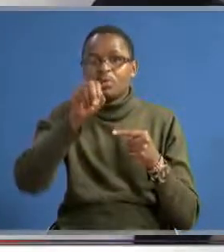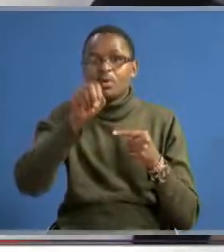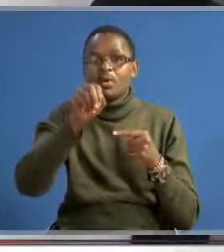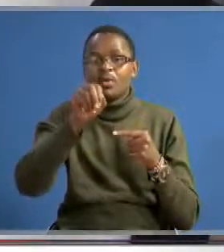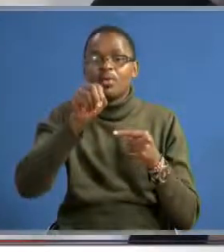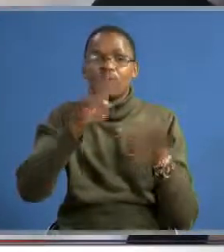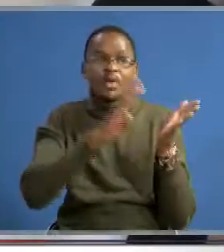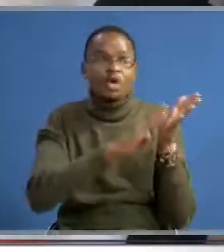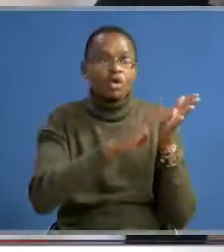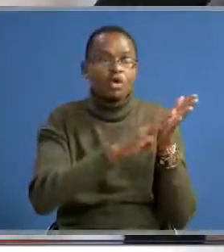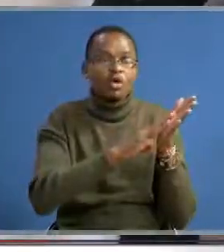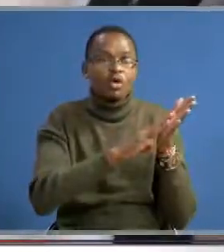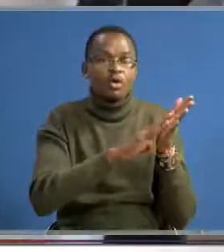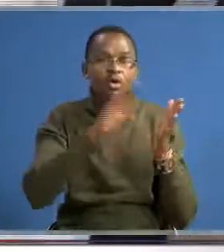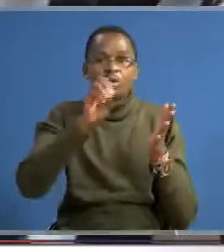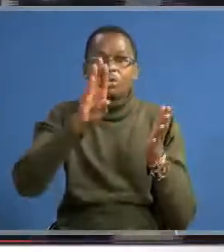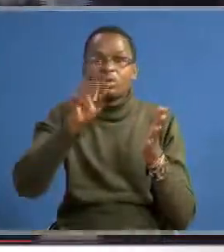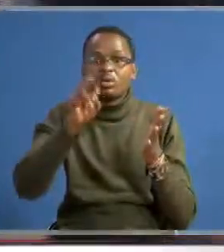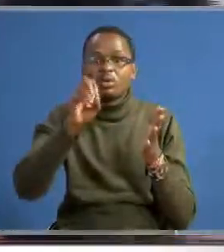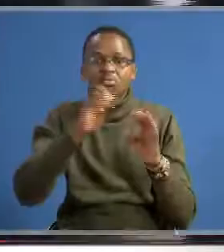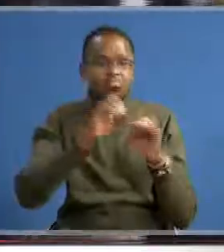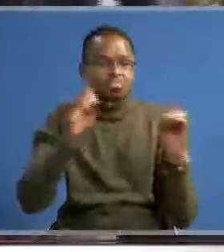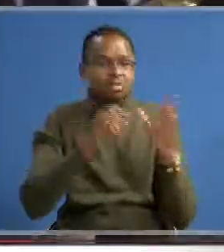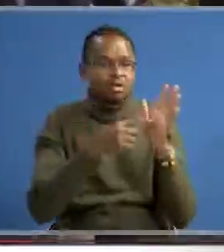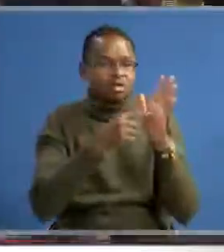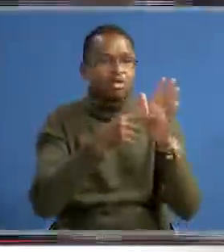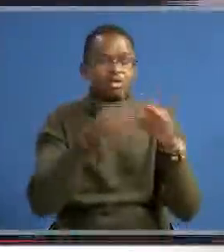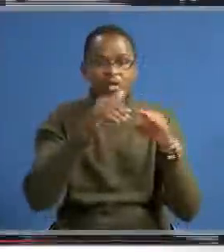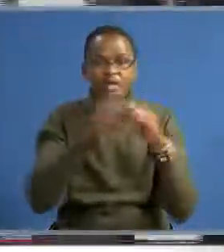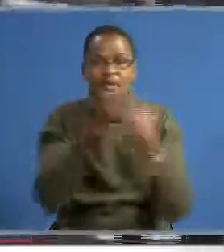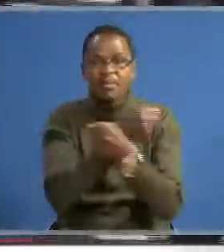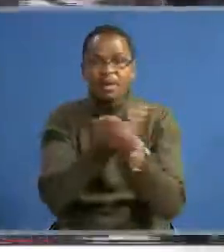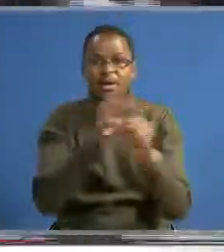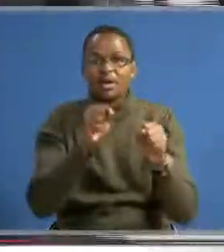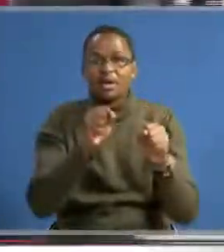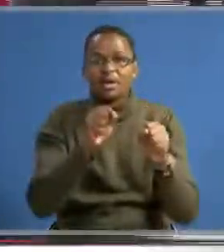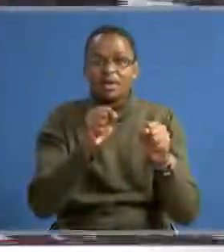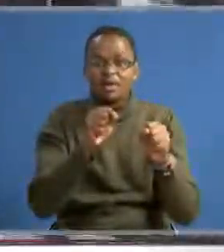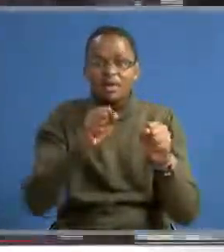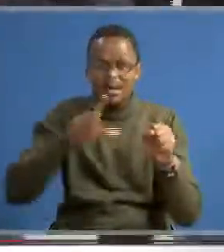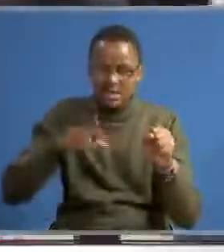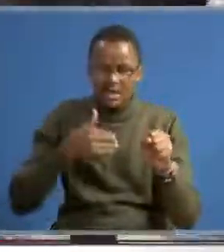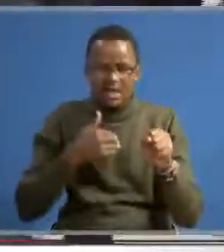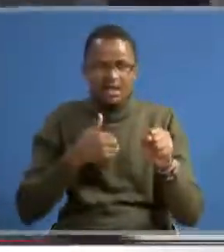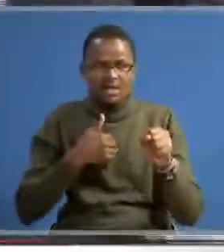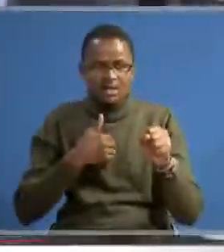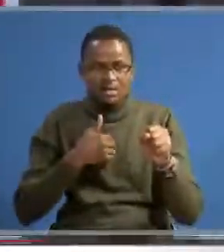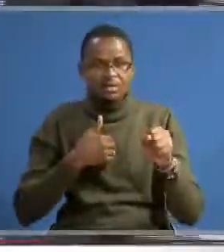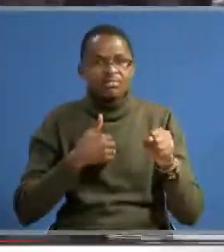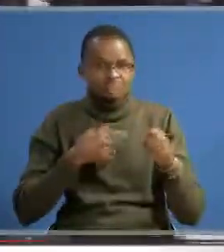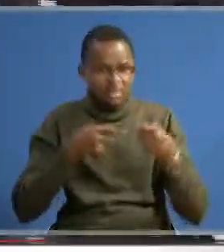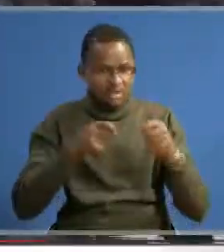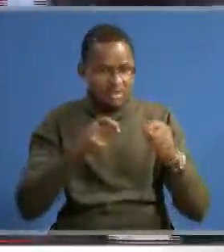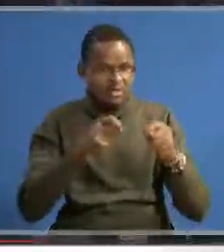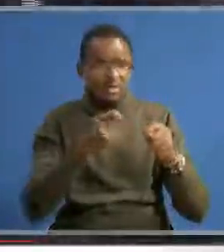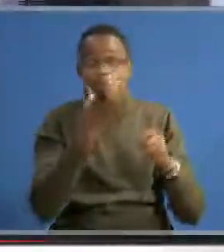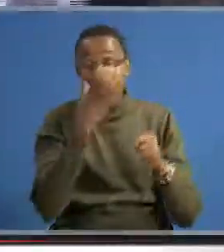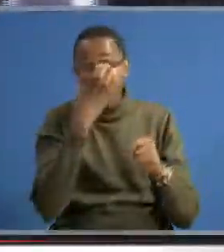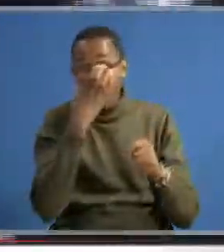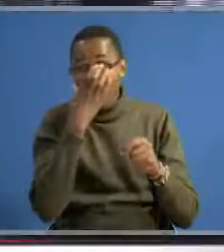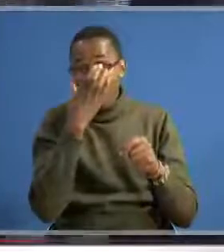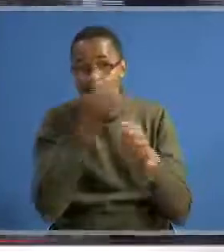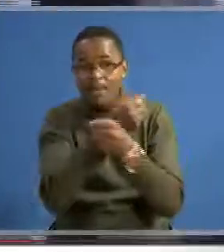Migori counterpart Okoth Obado have not shown interest in the presidency, lately they have been warming up to Deputy President William